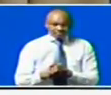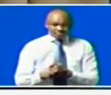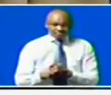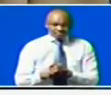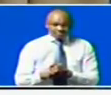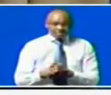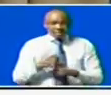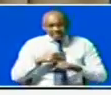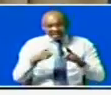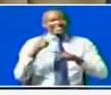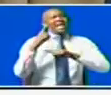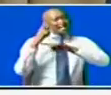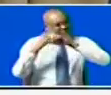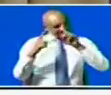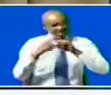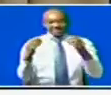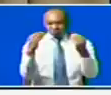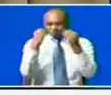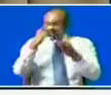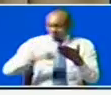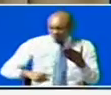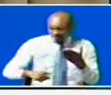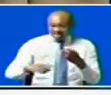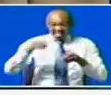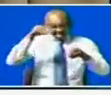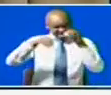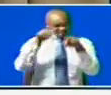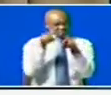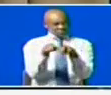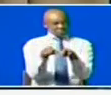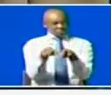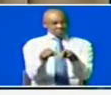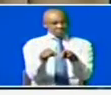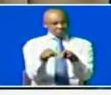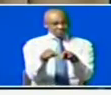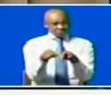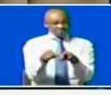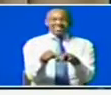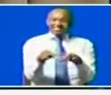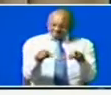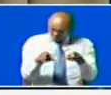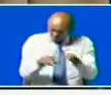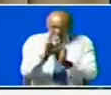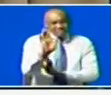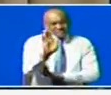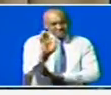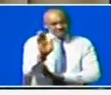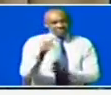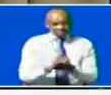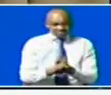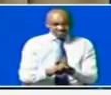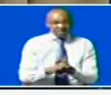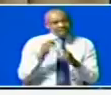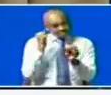But experience has taught us that elections, by their very nature,